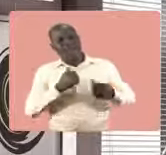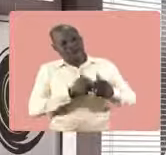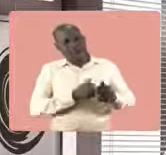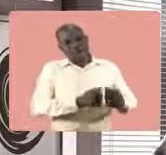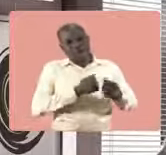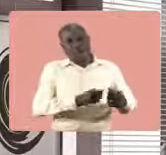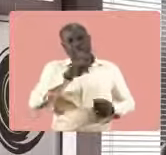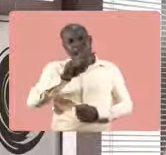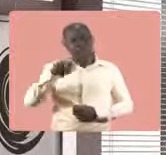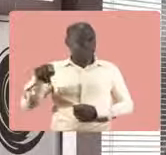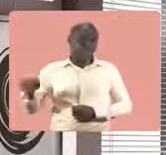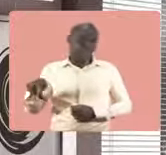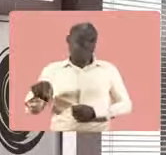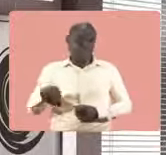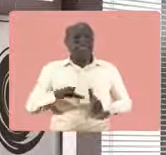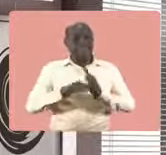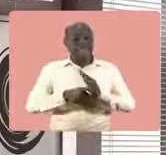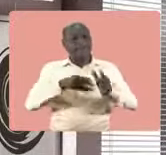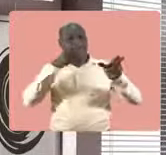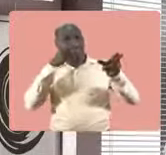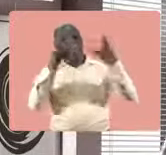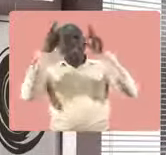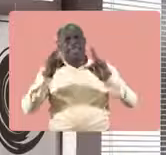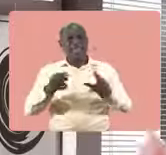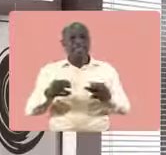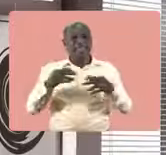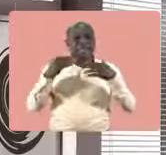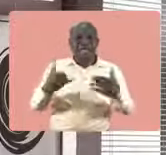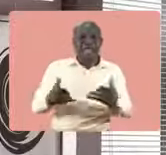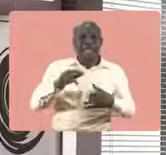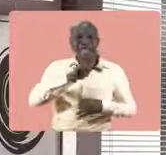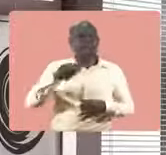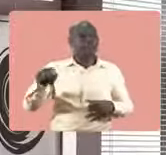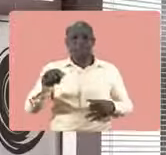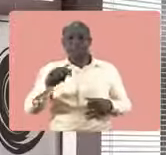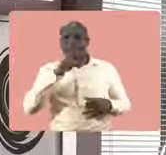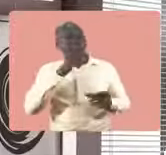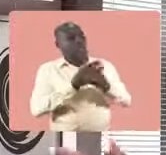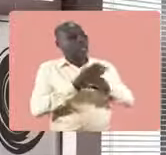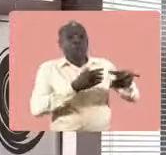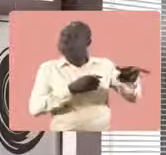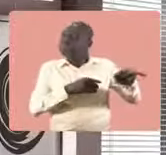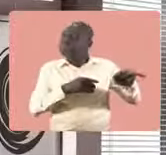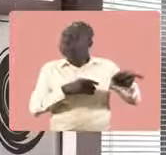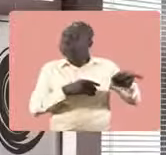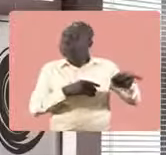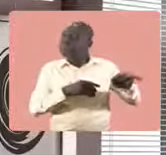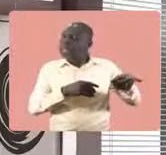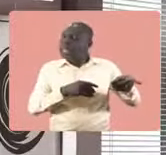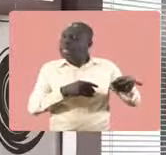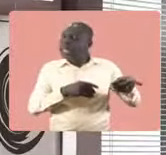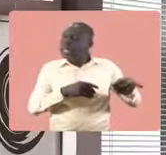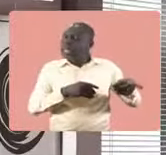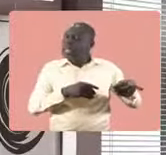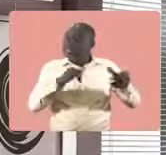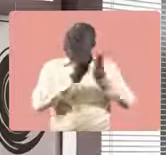mpp party nuachi ane ebonutuo enso so ayese mpp party no omo agya abrante ya no abrabo e de